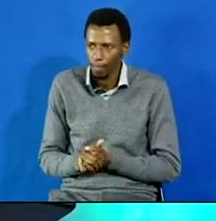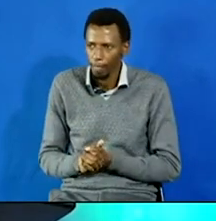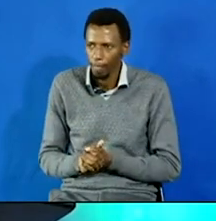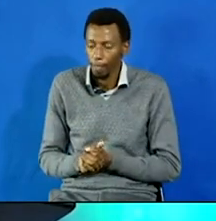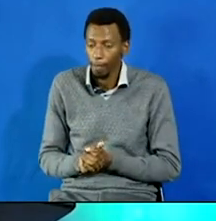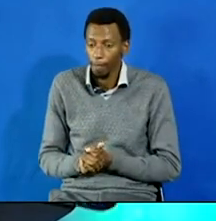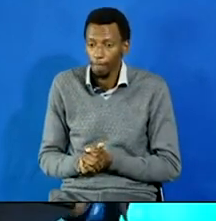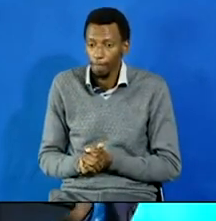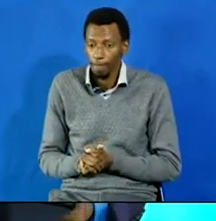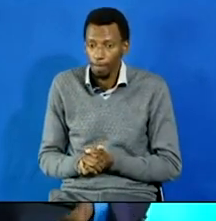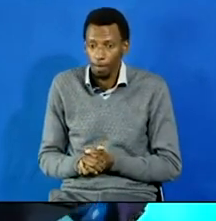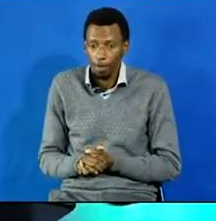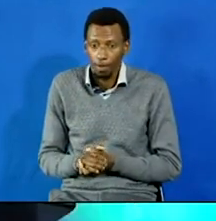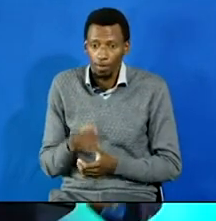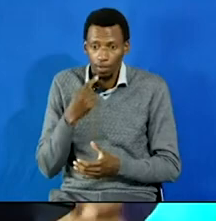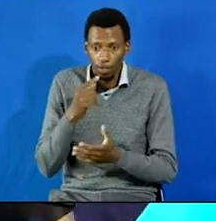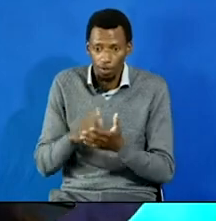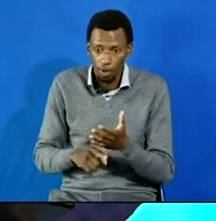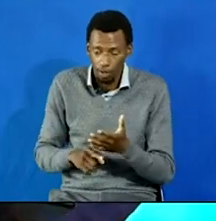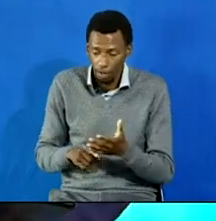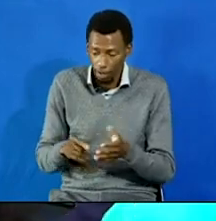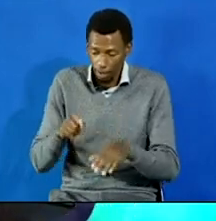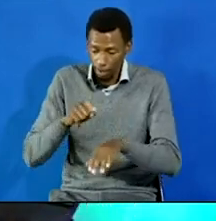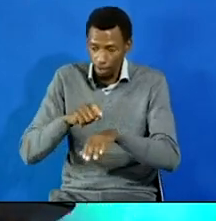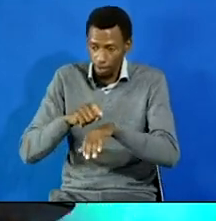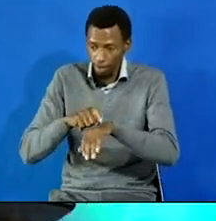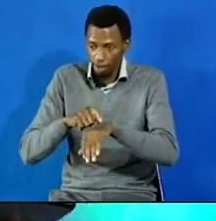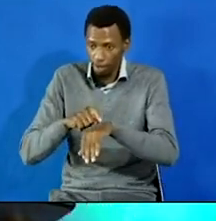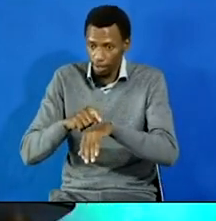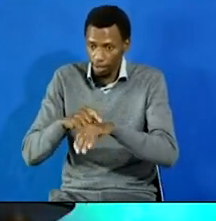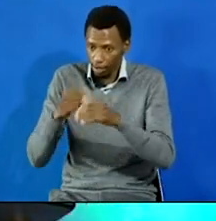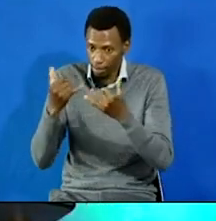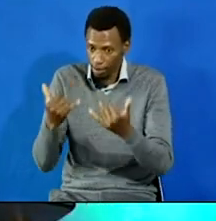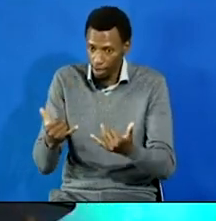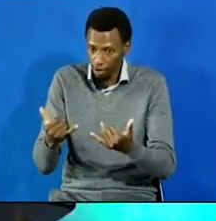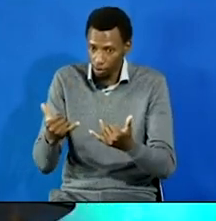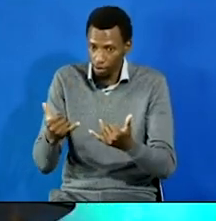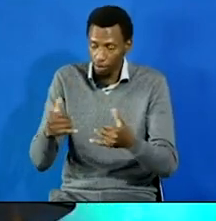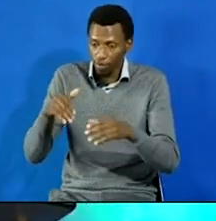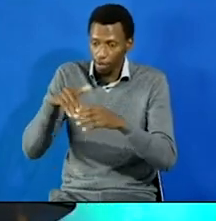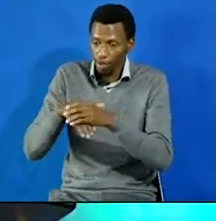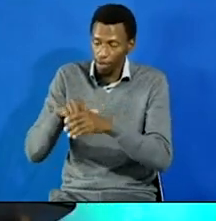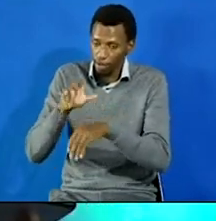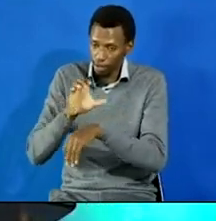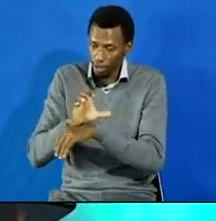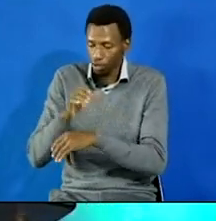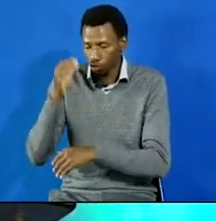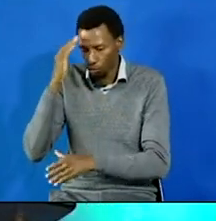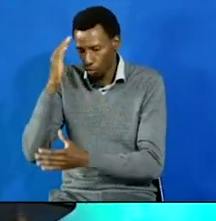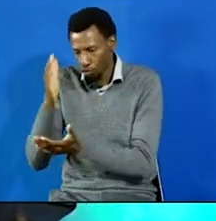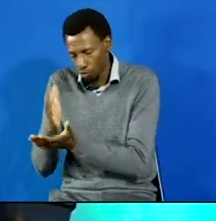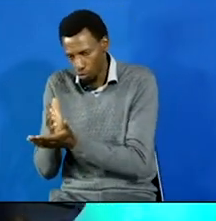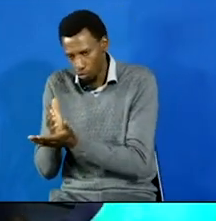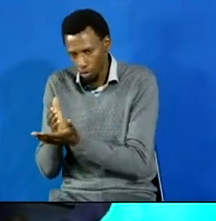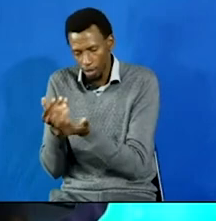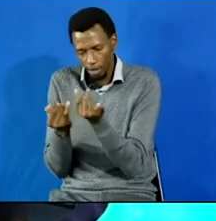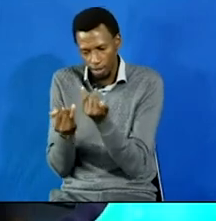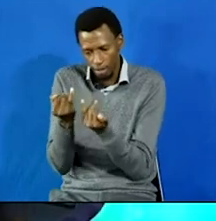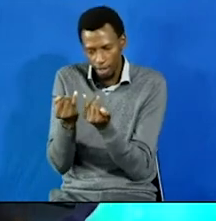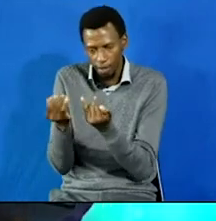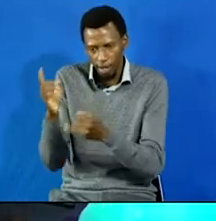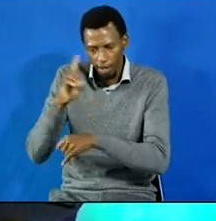We could look at it and say, we are already in church. We know the truth. We keep the Sabbath day holy. We are